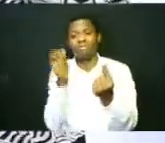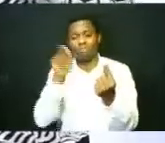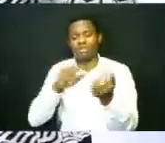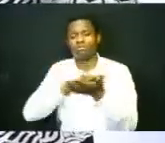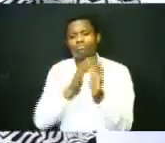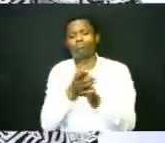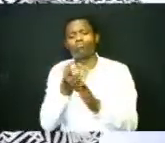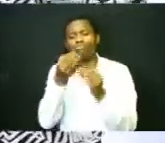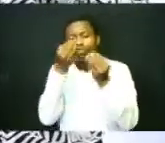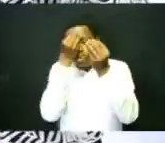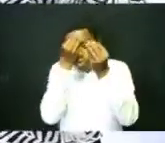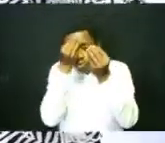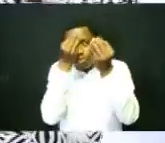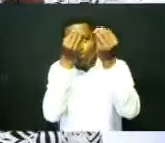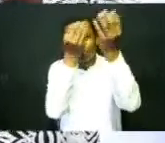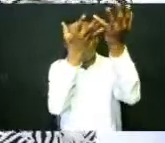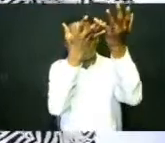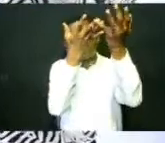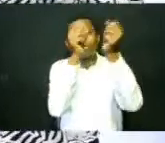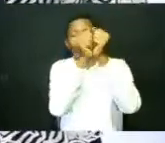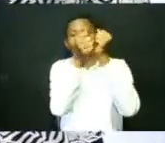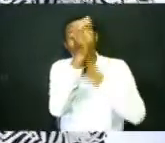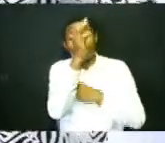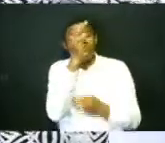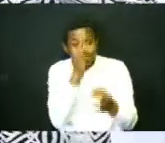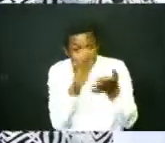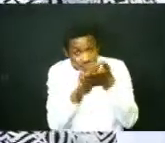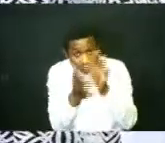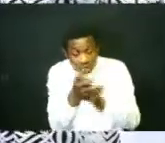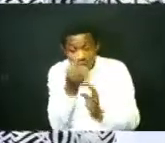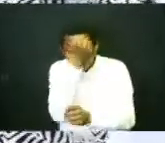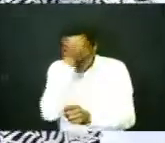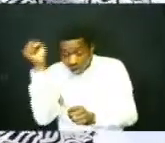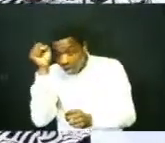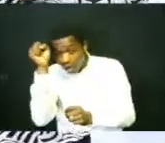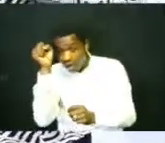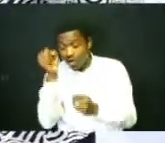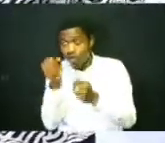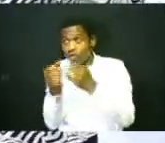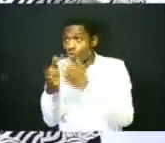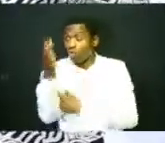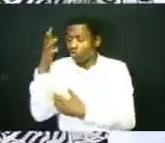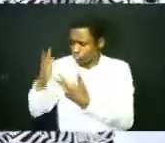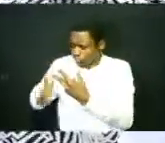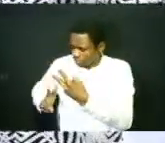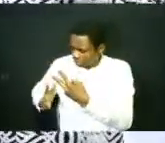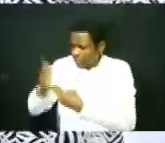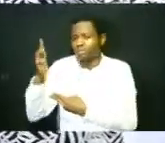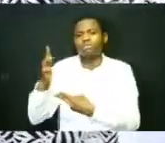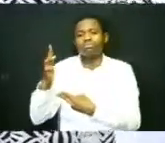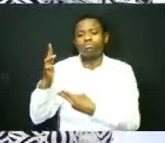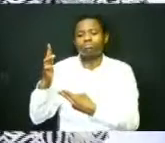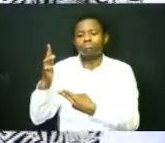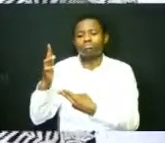off that favor. So we are sorting. Number two, sexual sin, immorality.